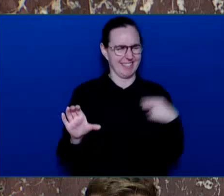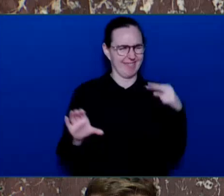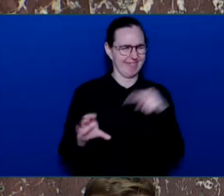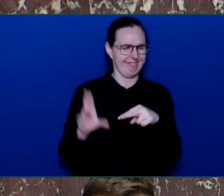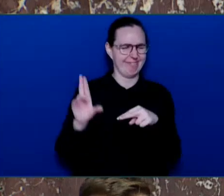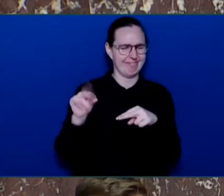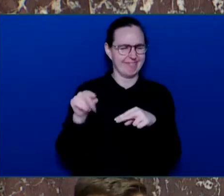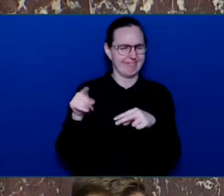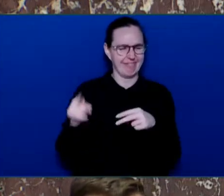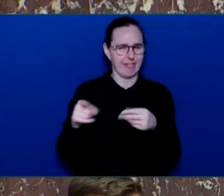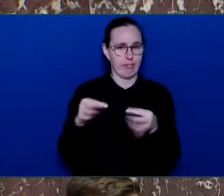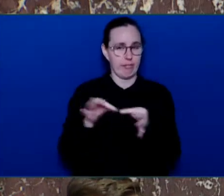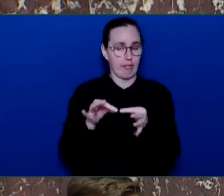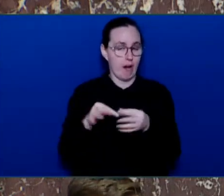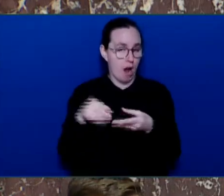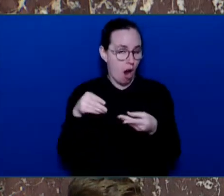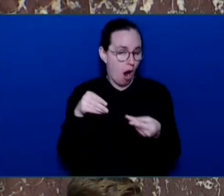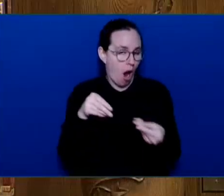year?